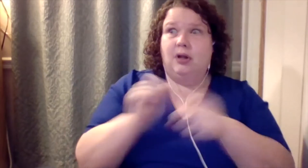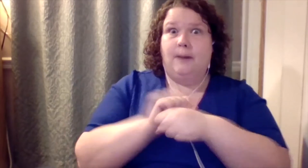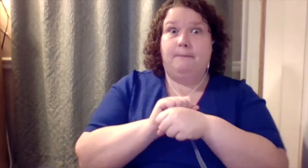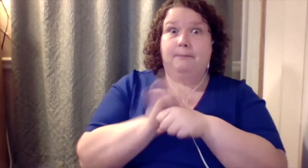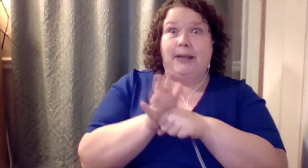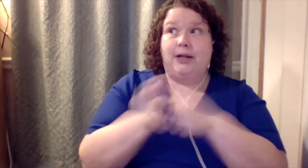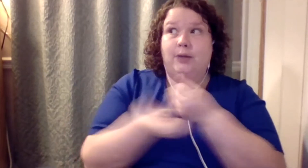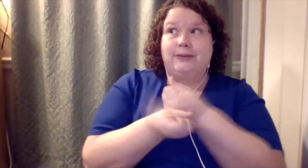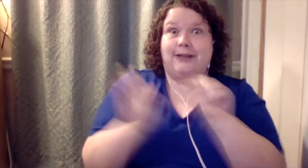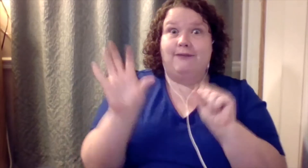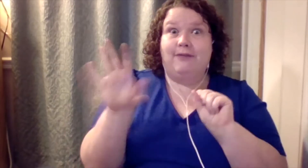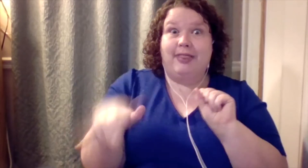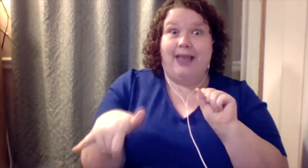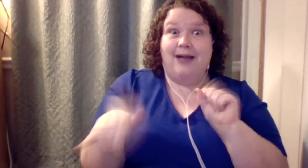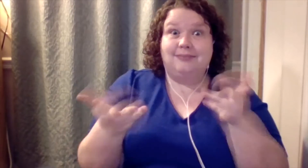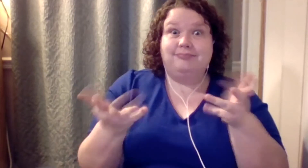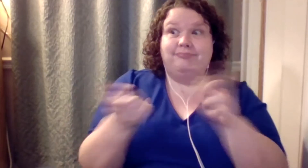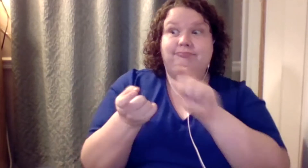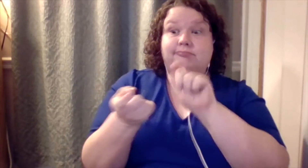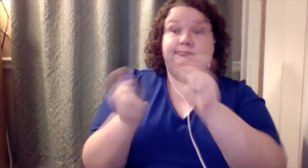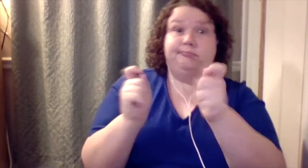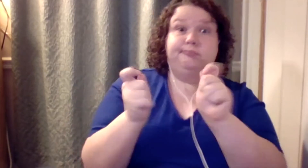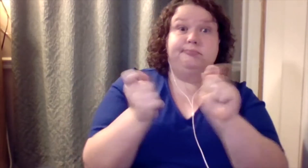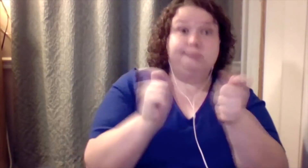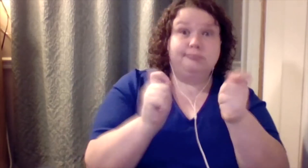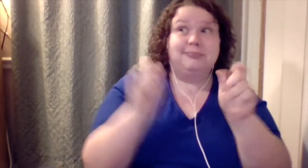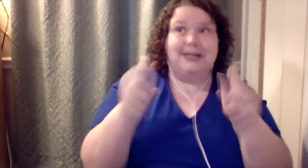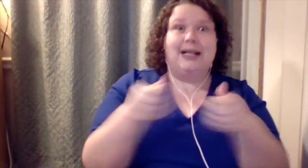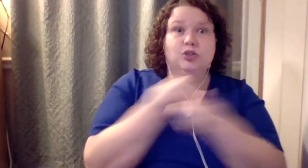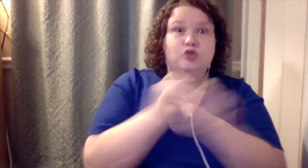that. I feel like we can survive some changes to our school system.